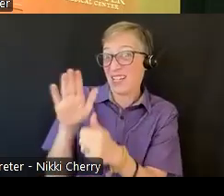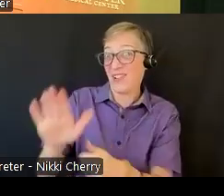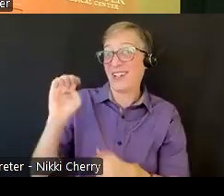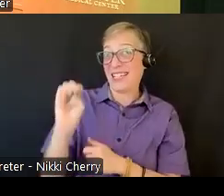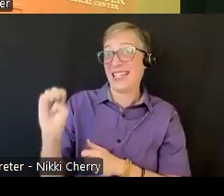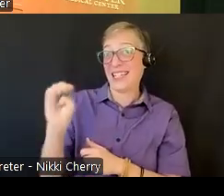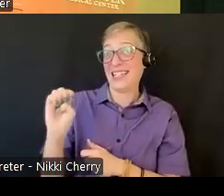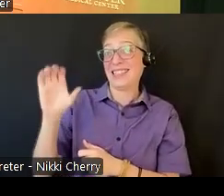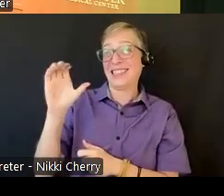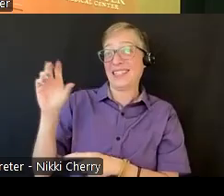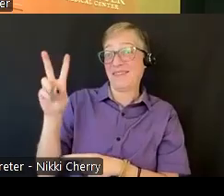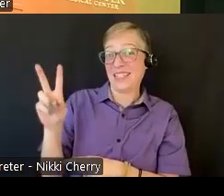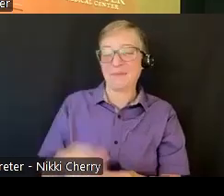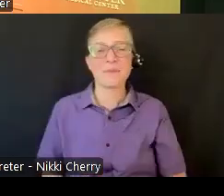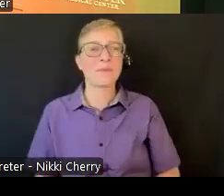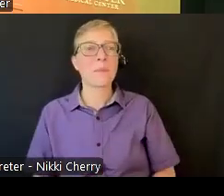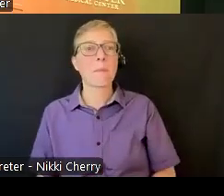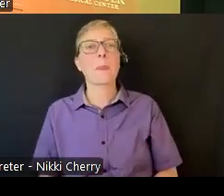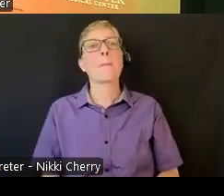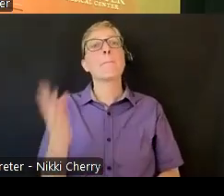Another research highlights that Steve